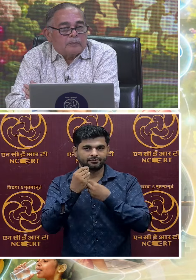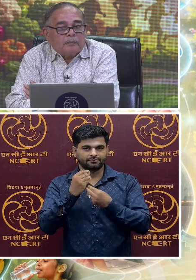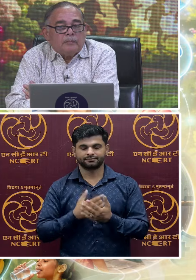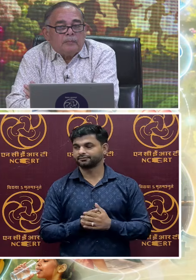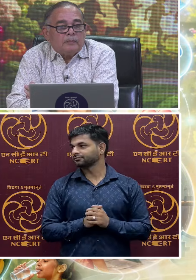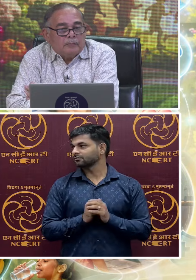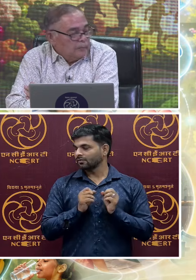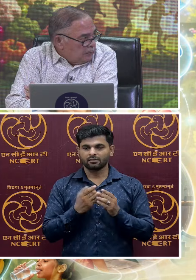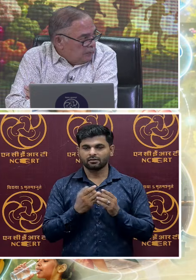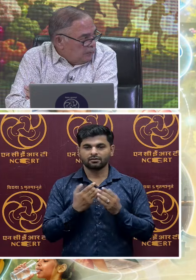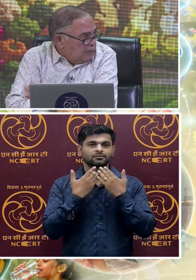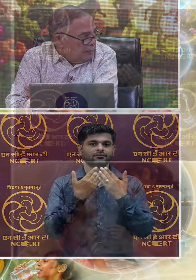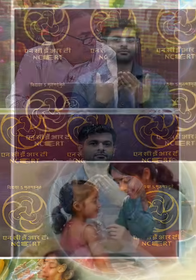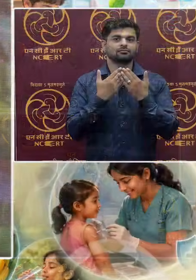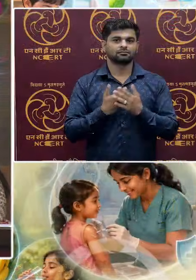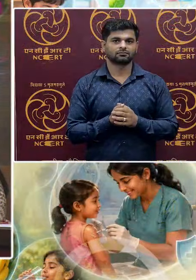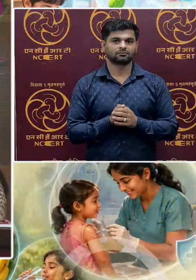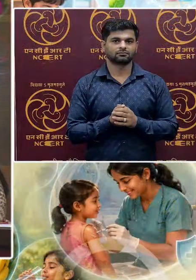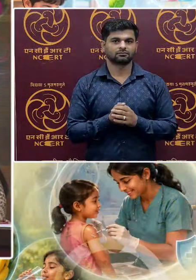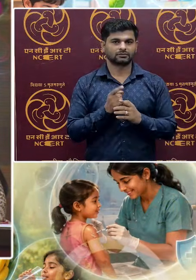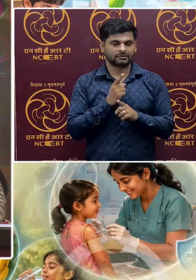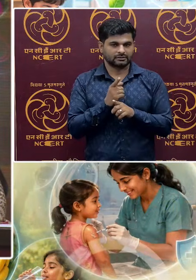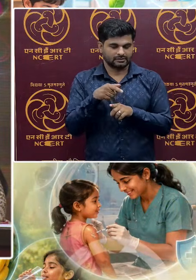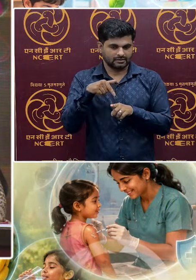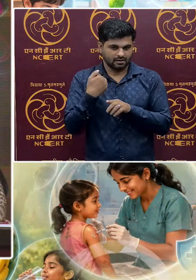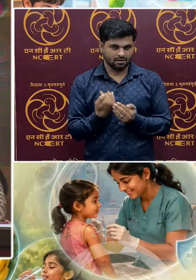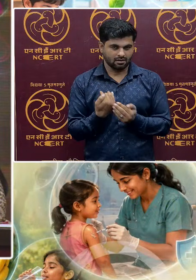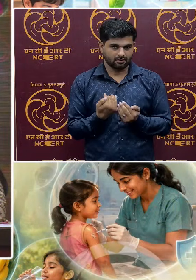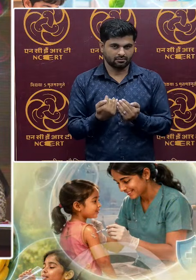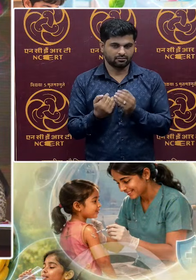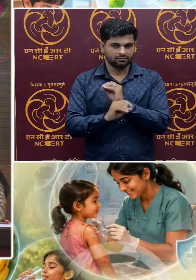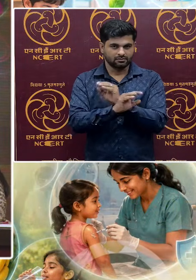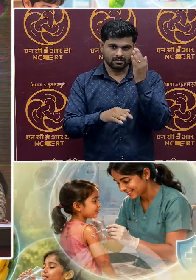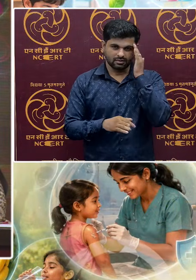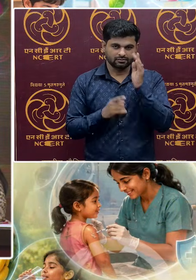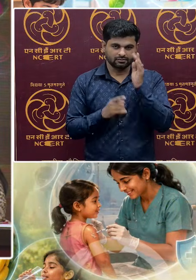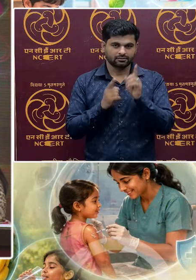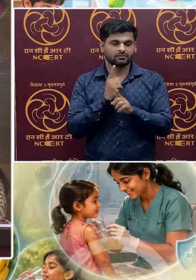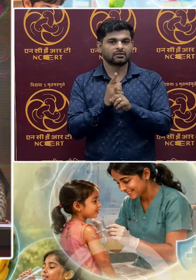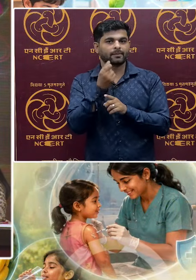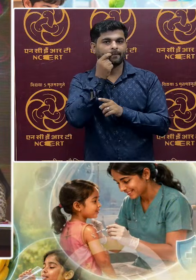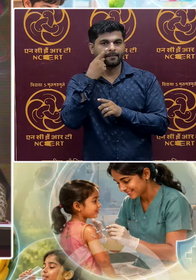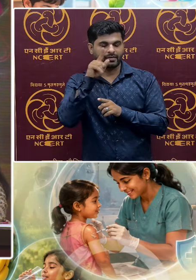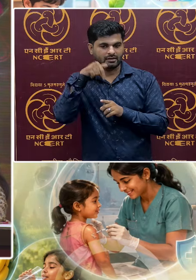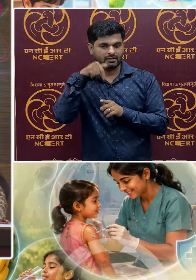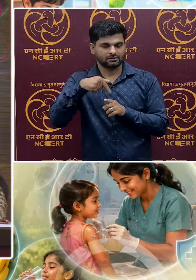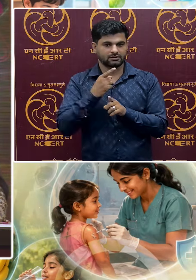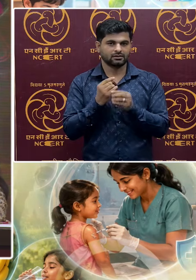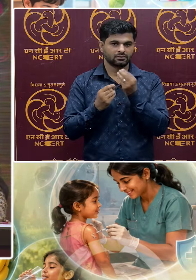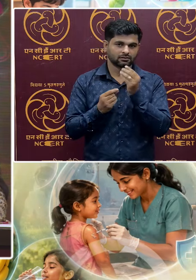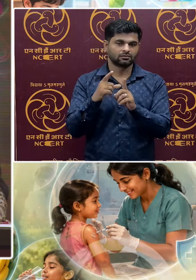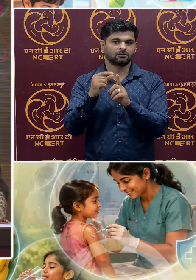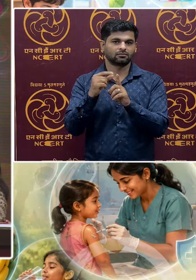Okay. Thank you. Thank you so much, sir, for letting us know what all can parents and teachers easily do and can